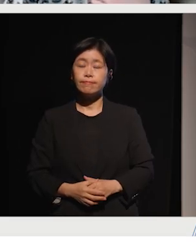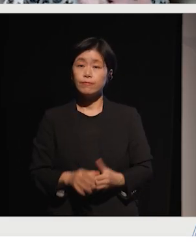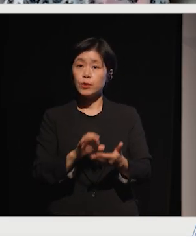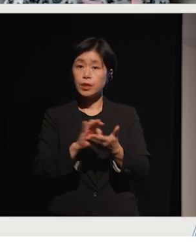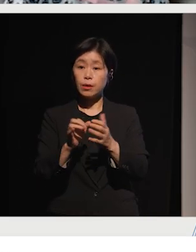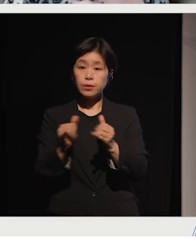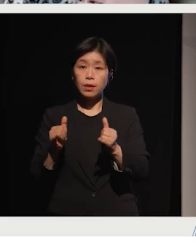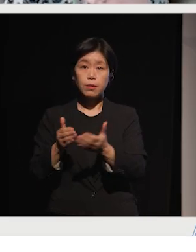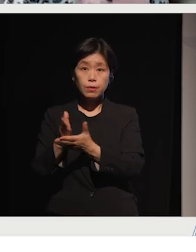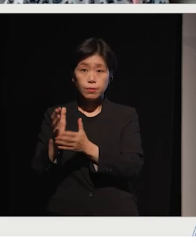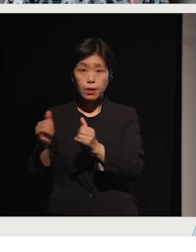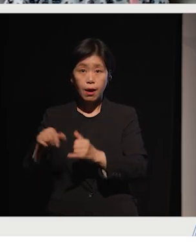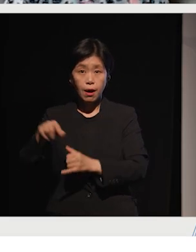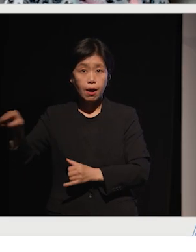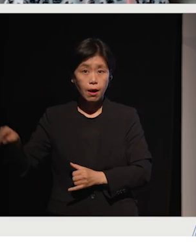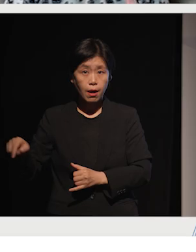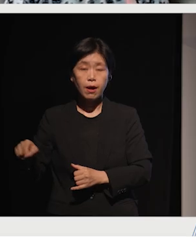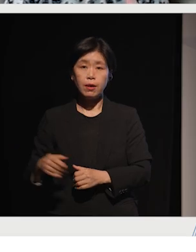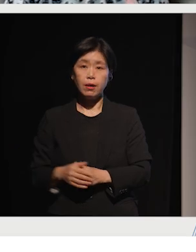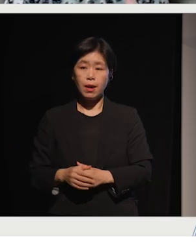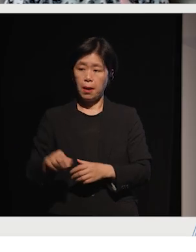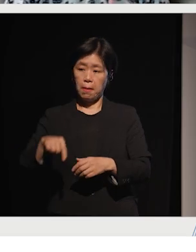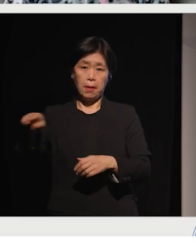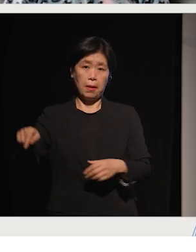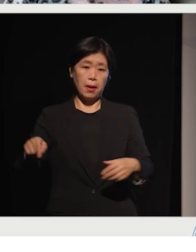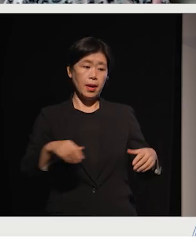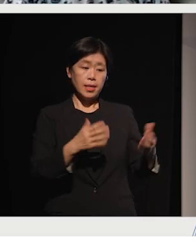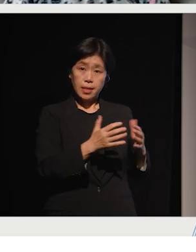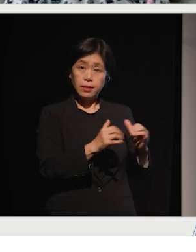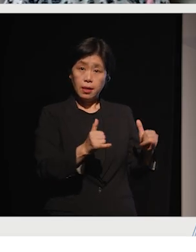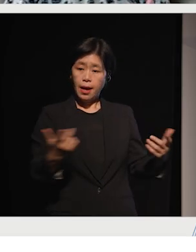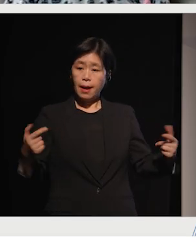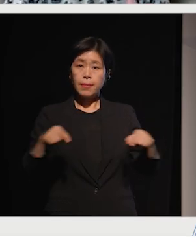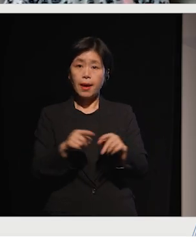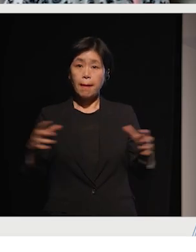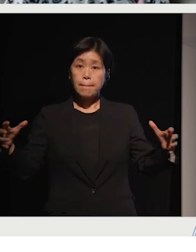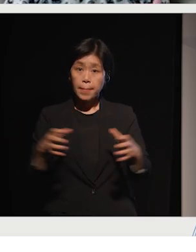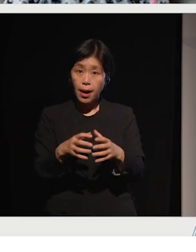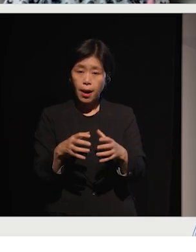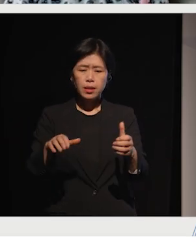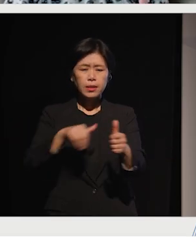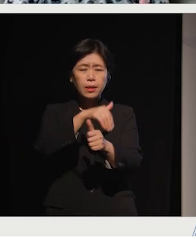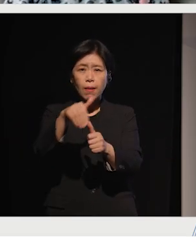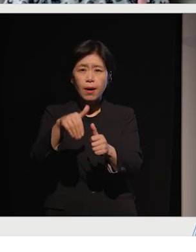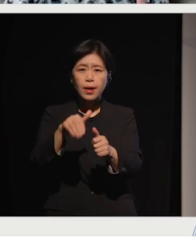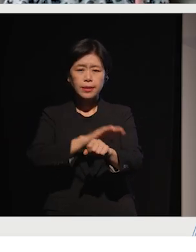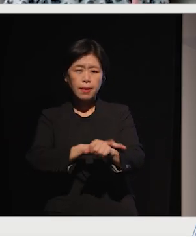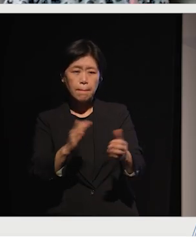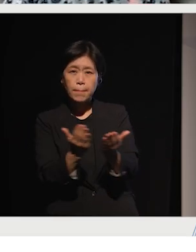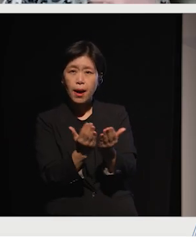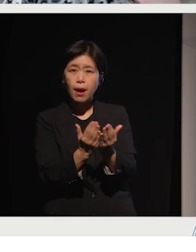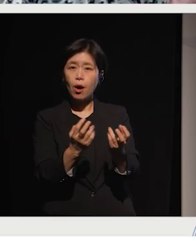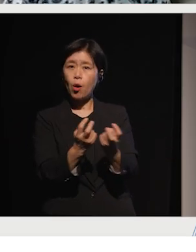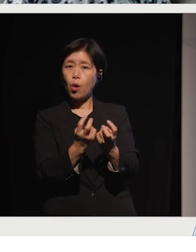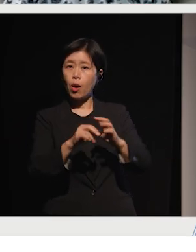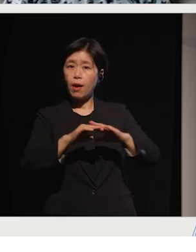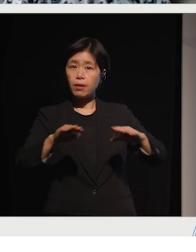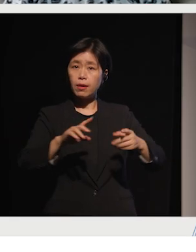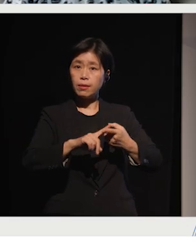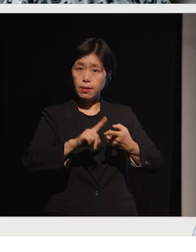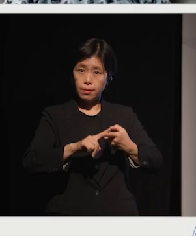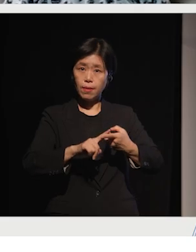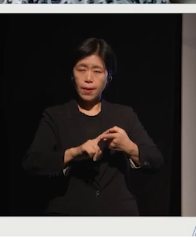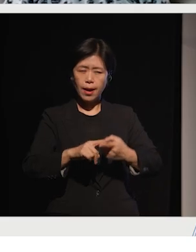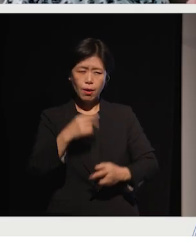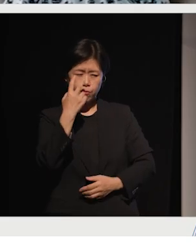them contextual inquiry review sessions with our colleagues to advise on inclusive design. So for example,